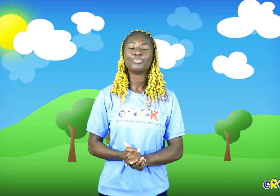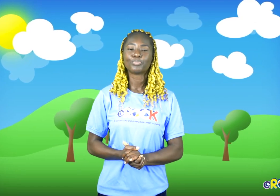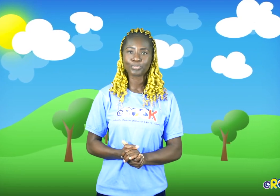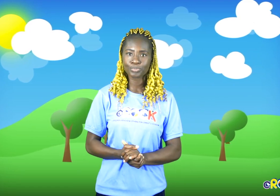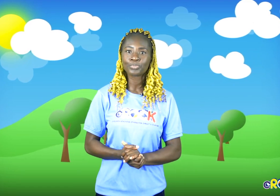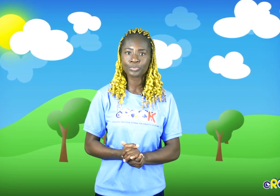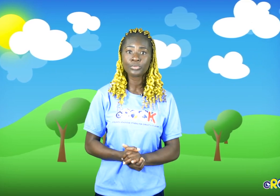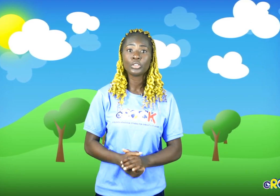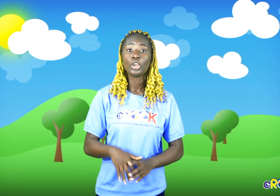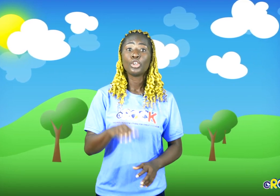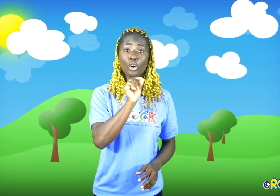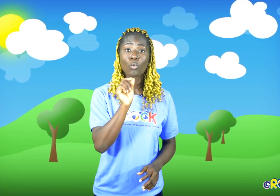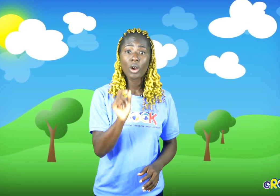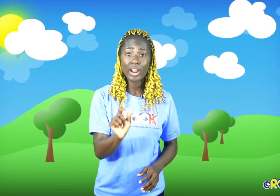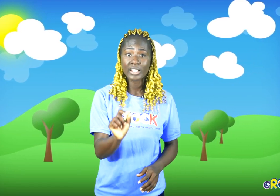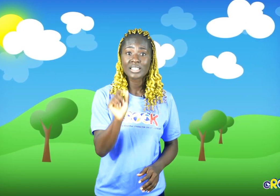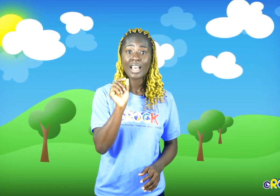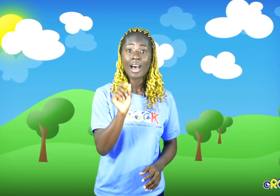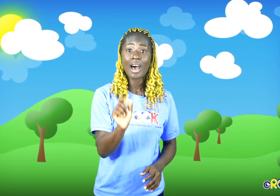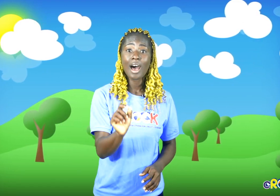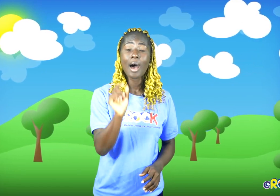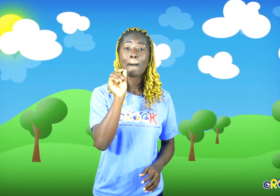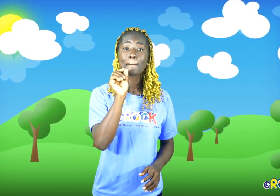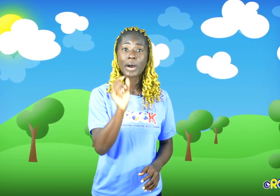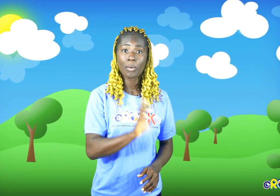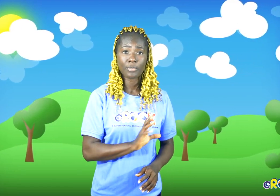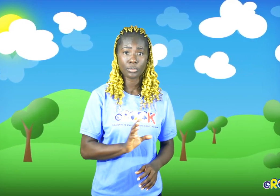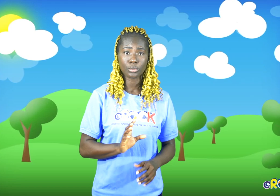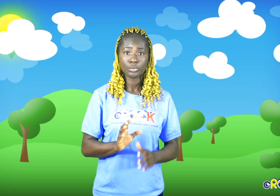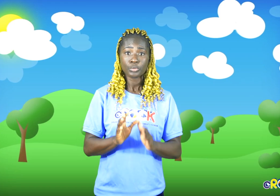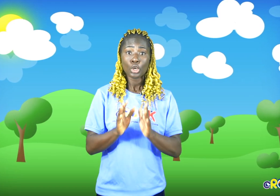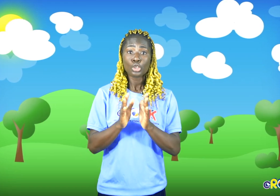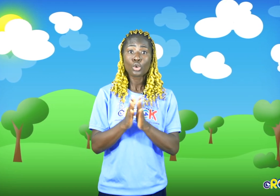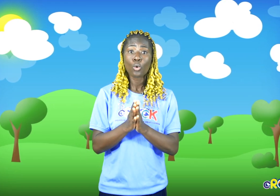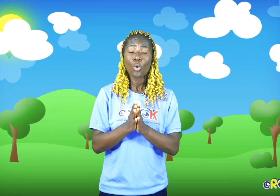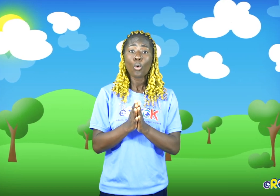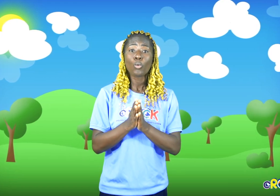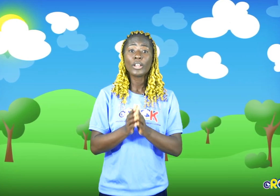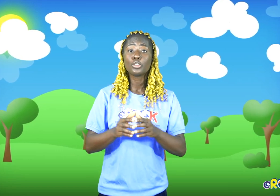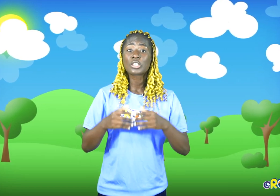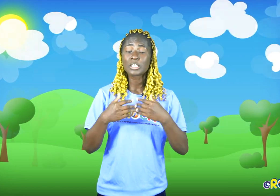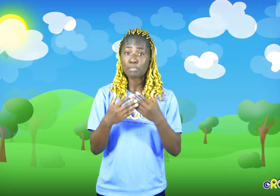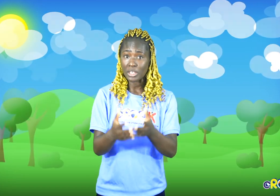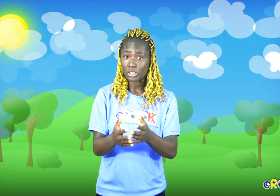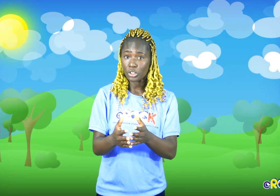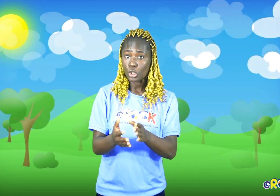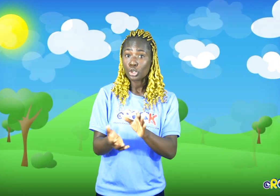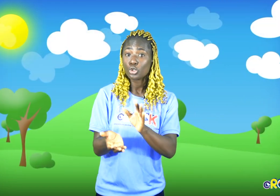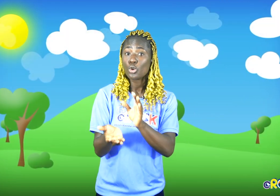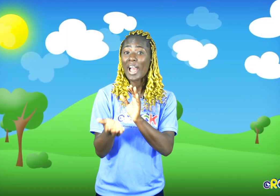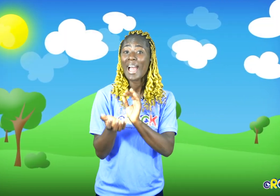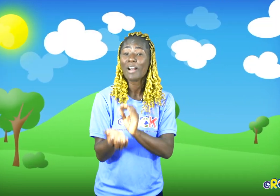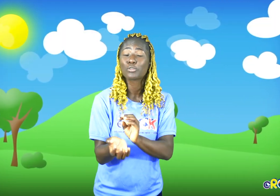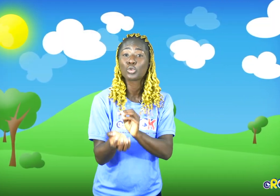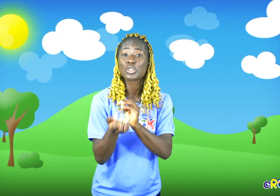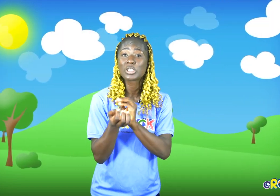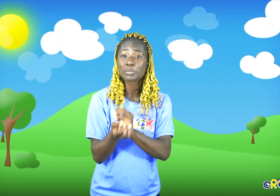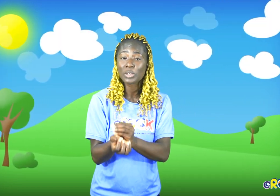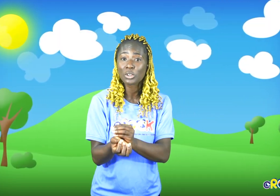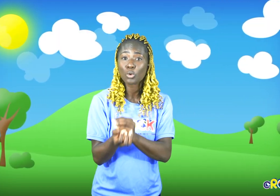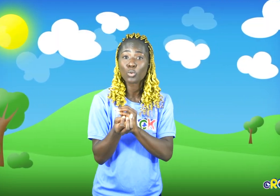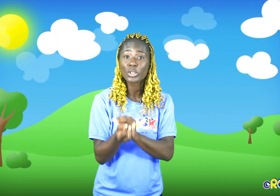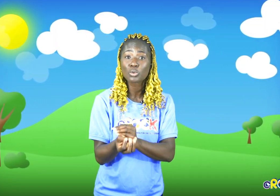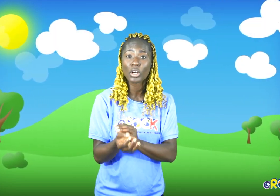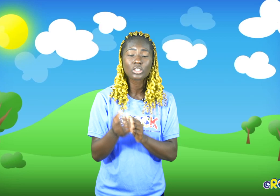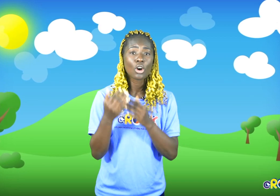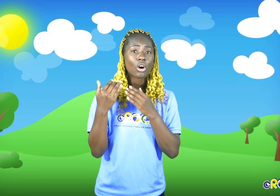powerful. Mm-hmm. Your words are powerful. So when you speak, you have to